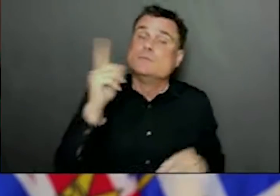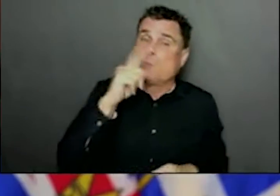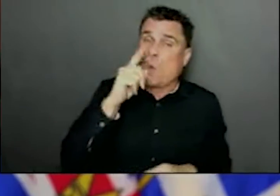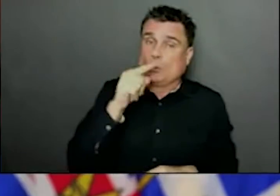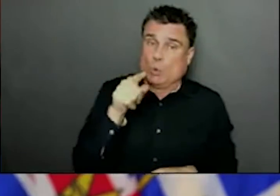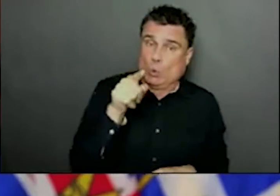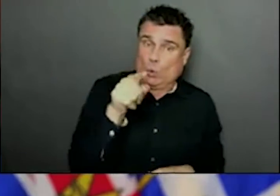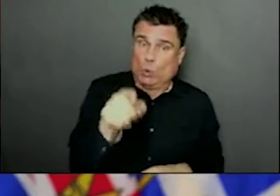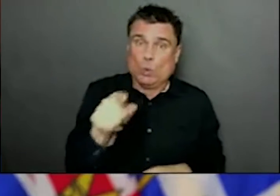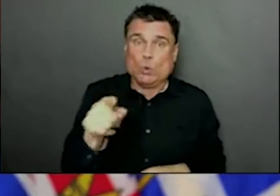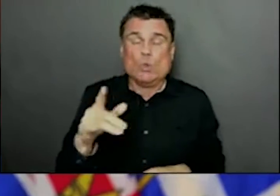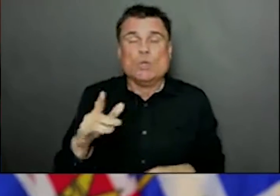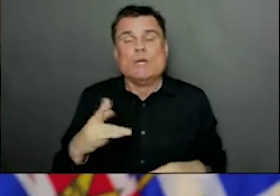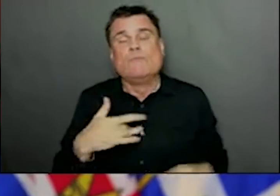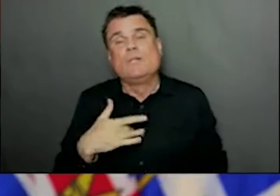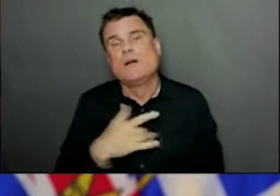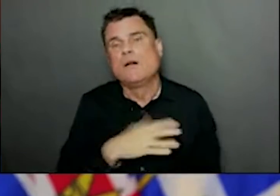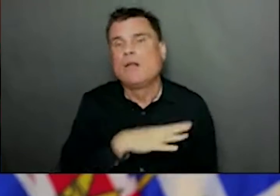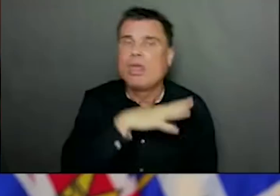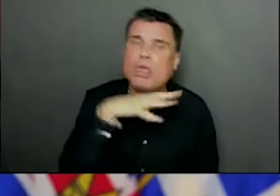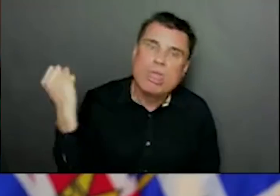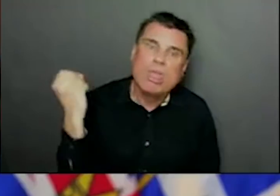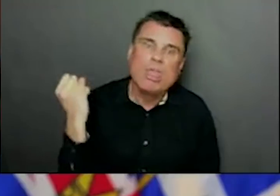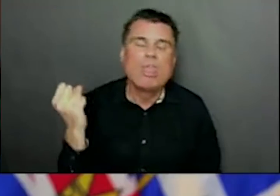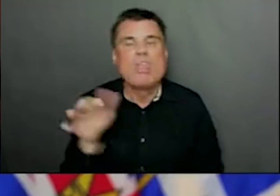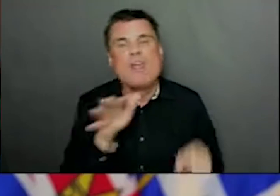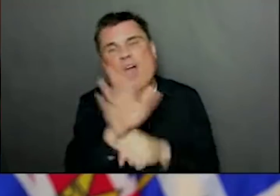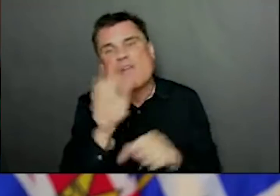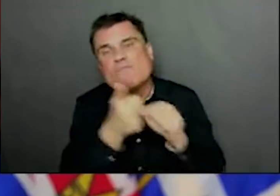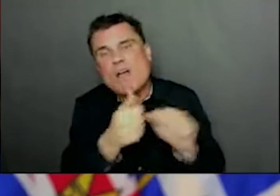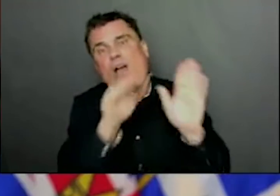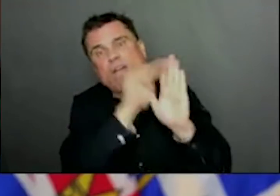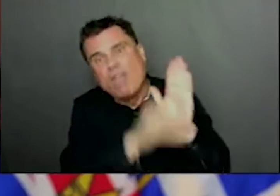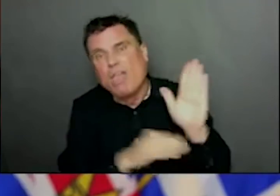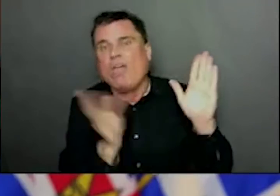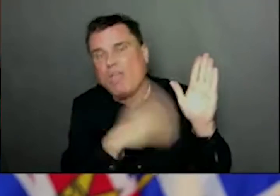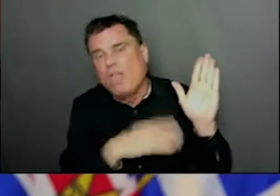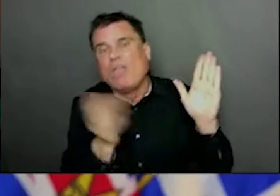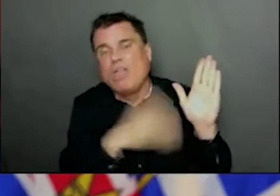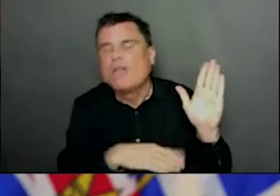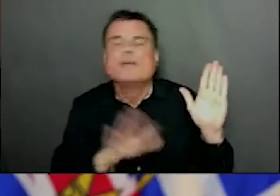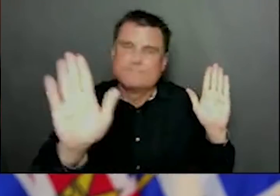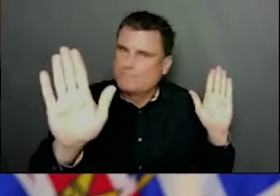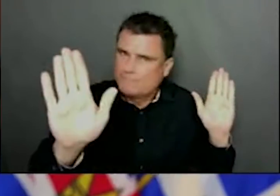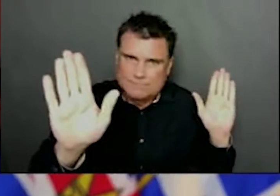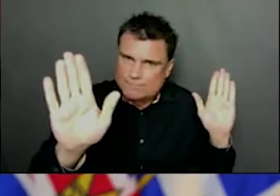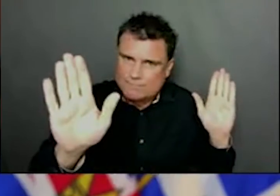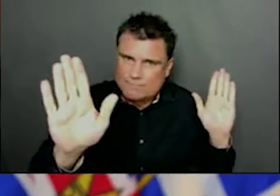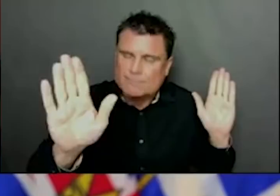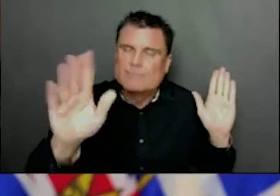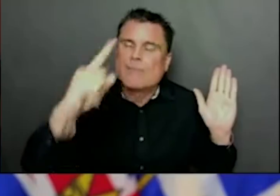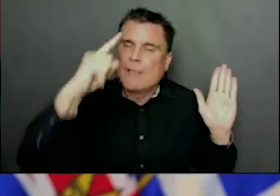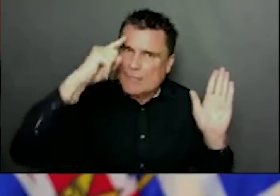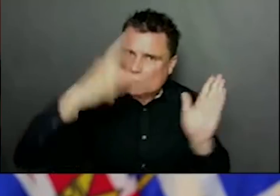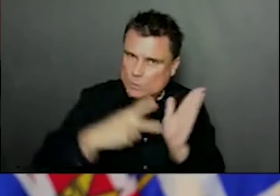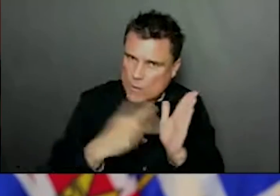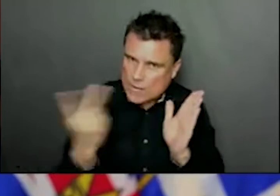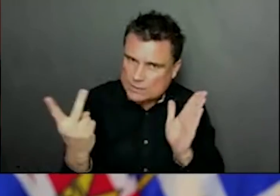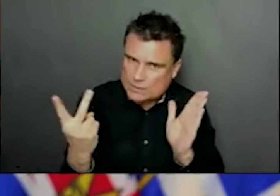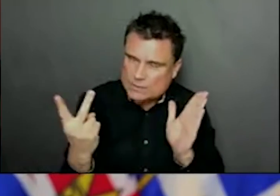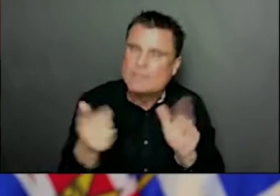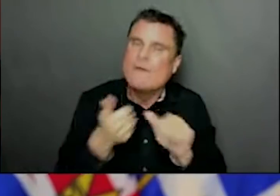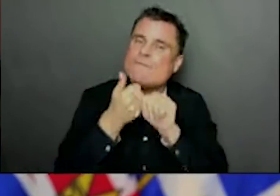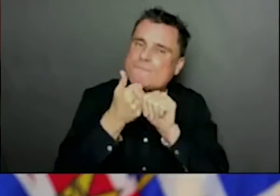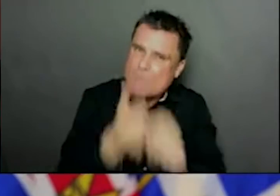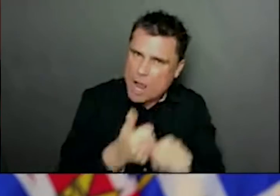rethink and redouble our efforts now. This virus doesn't know that we haven't seen our friends in months.